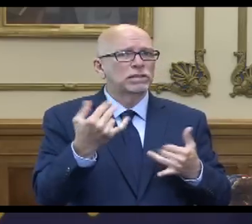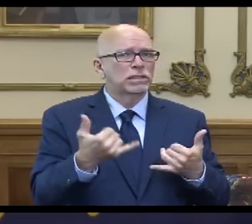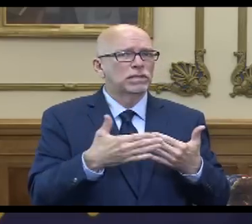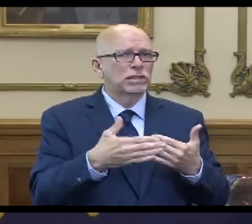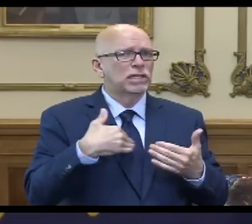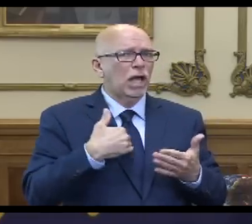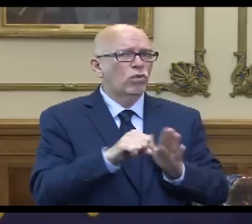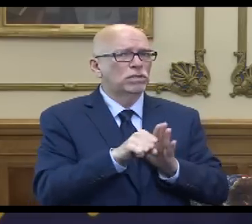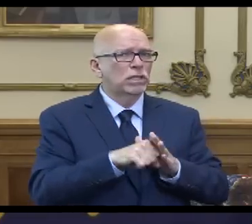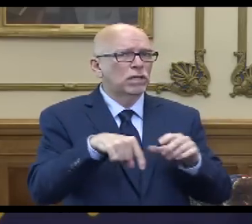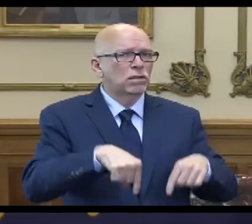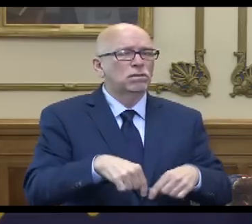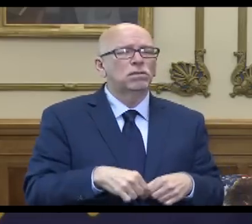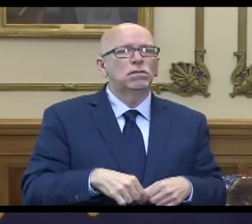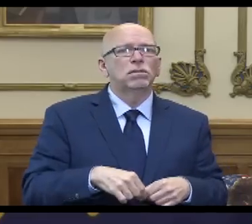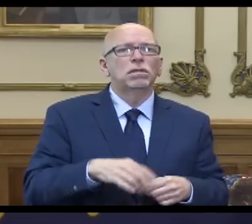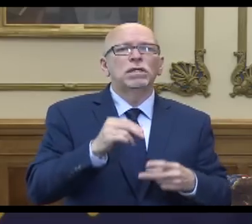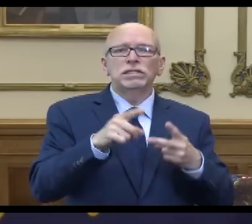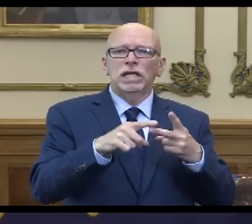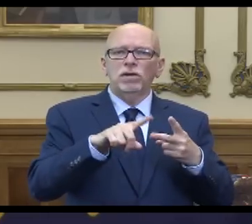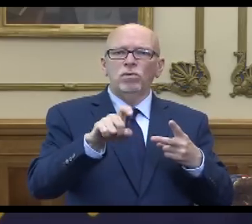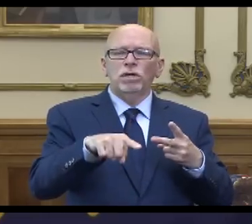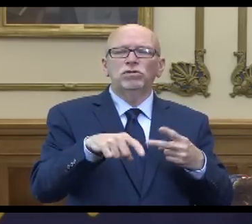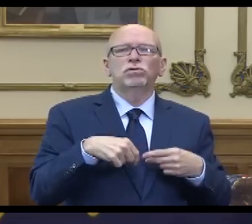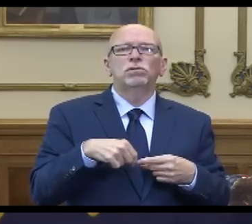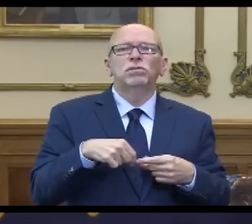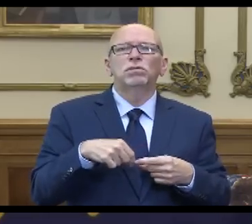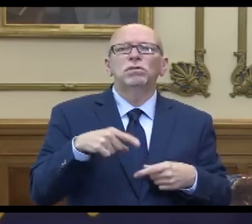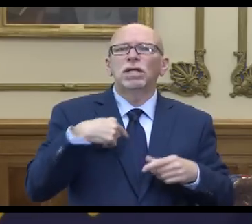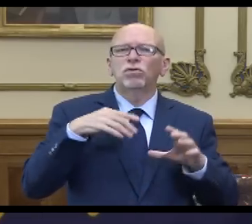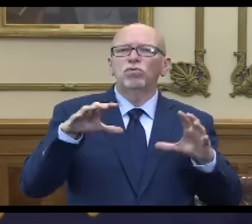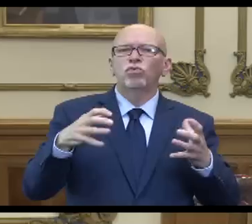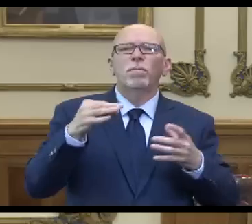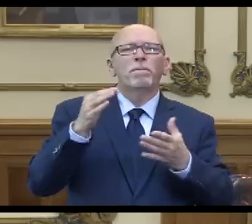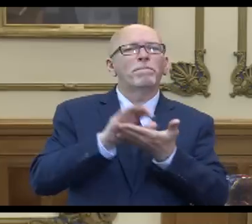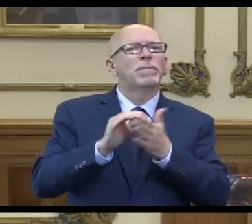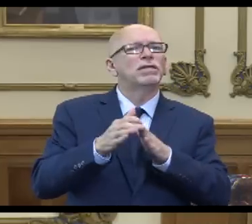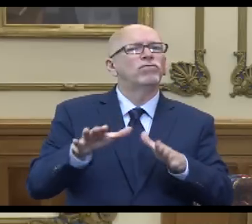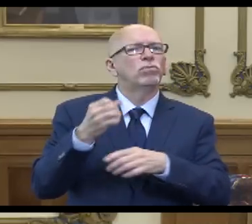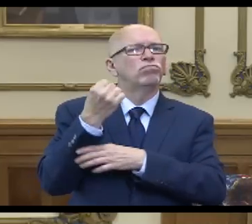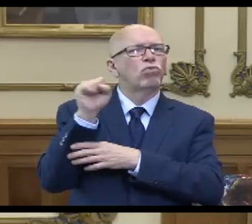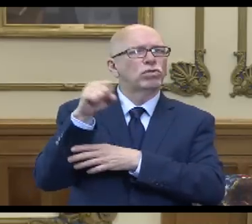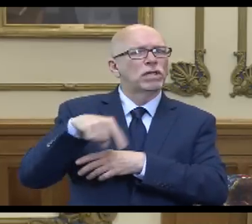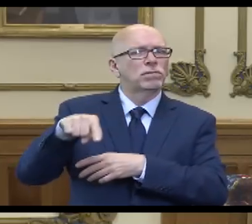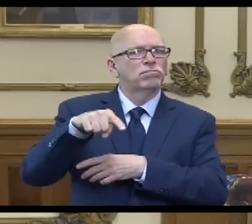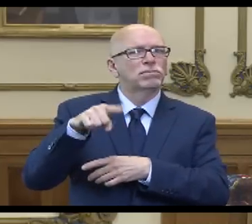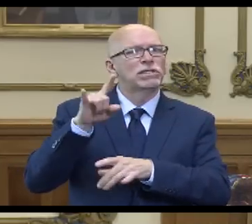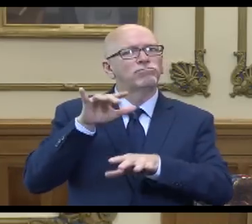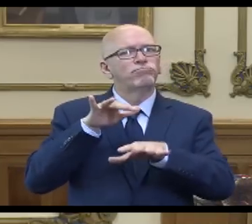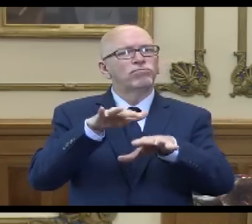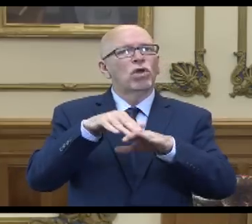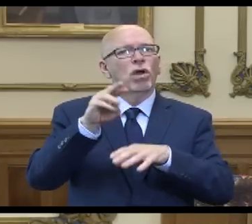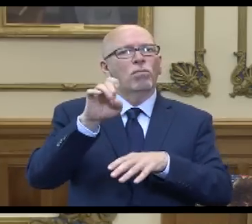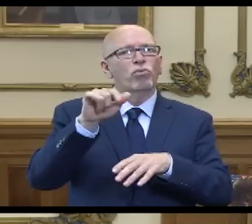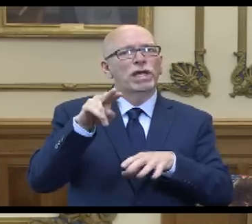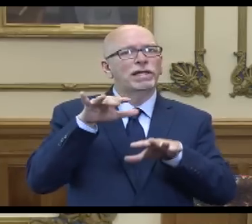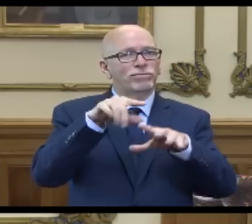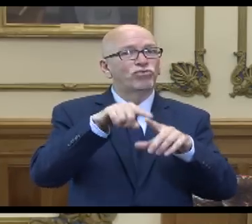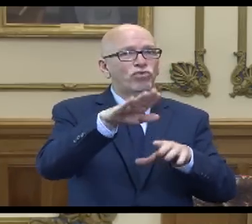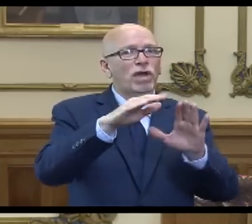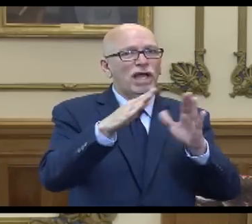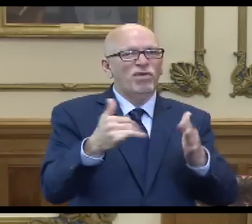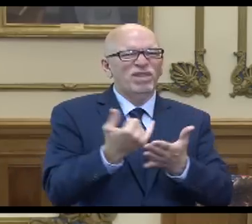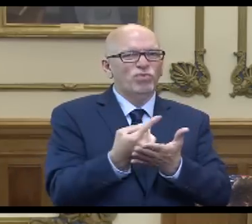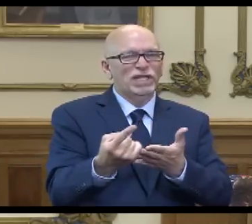our state? My second question, there was a group of peaceful protesters that made their way up Meridian to your residence earlier